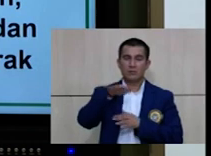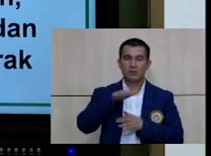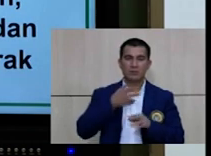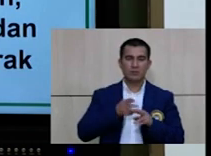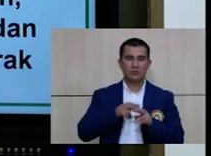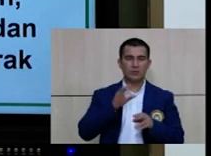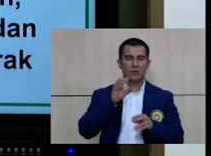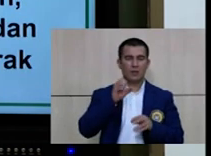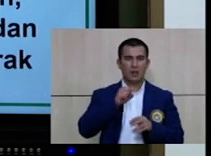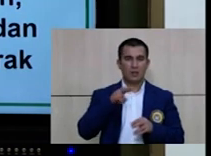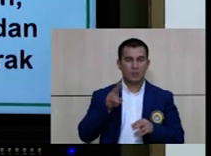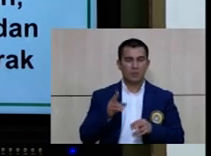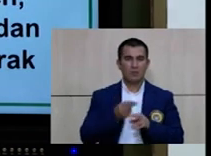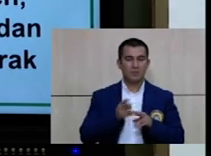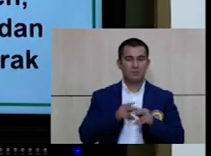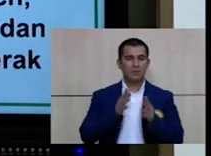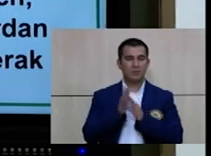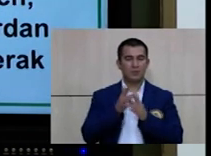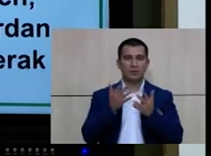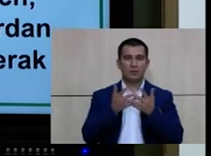alp o'tloqlari mavjud.